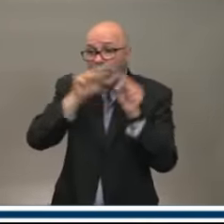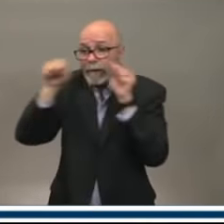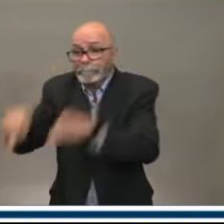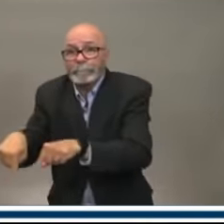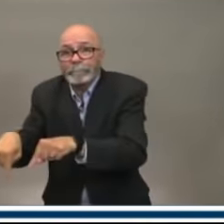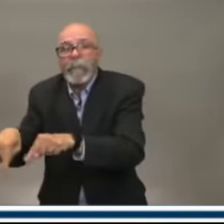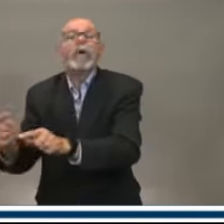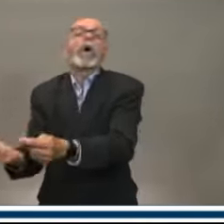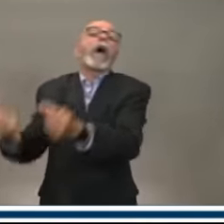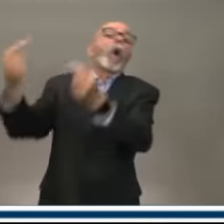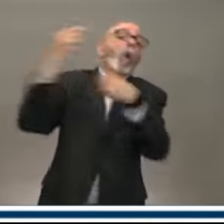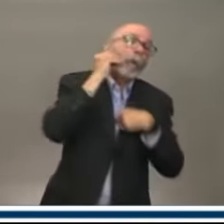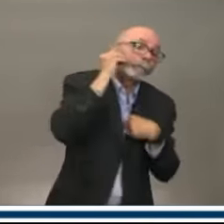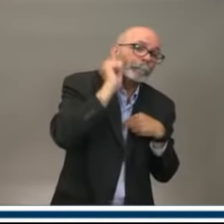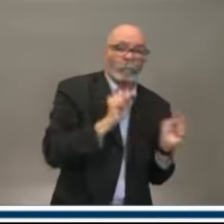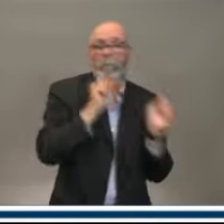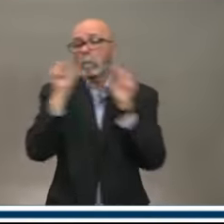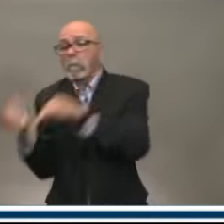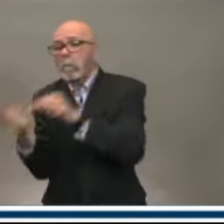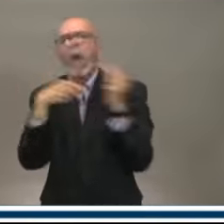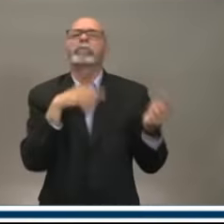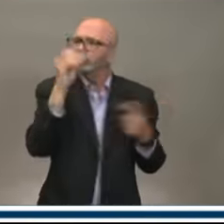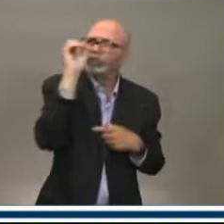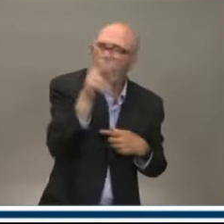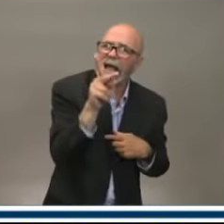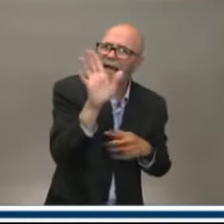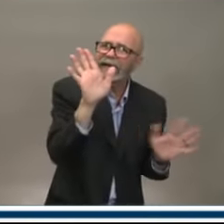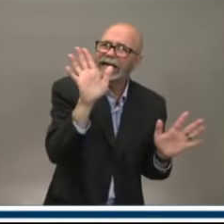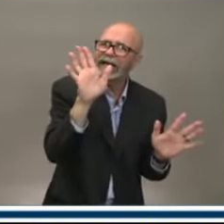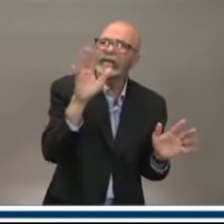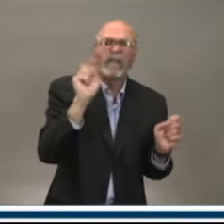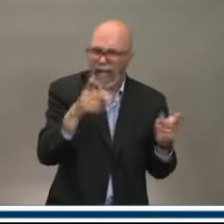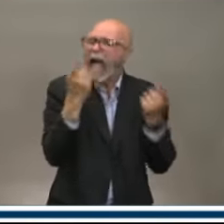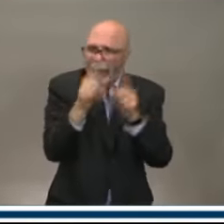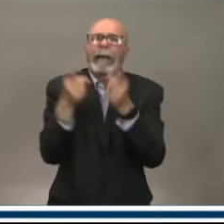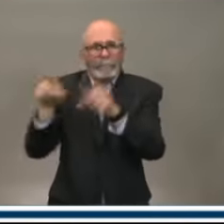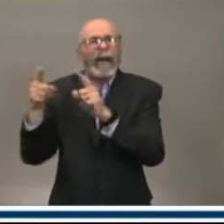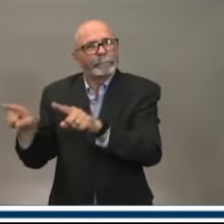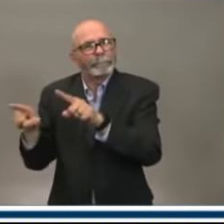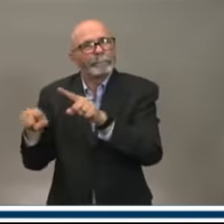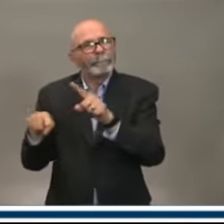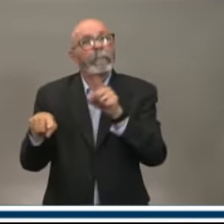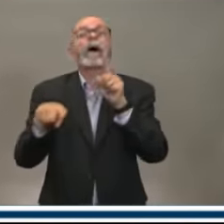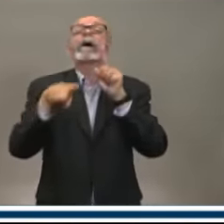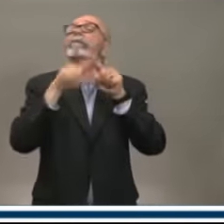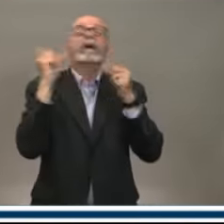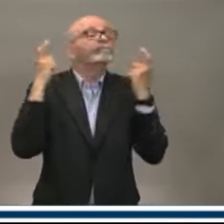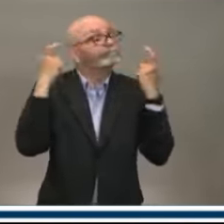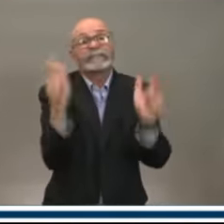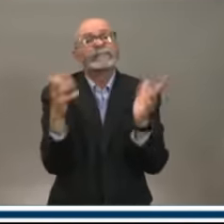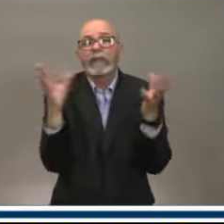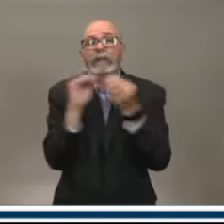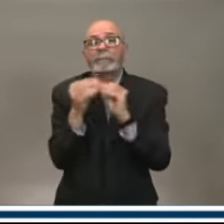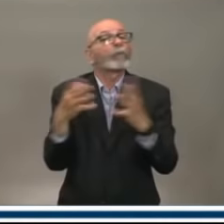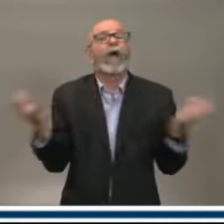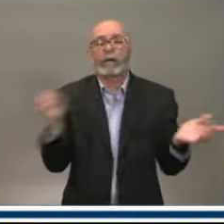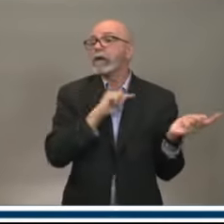There are people doing that. That's what was happening. The bigger issue here was Nova Scotians who were coming home and not